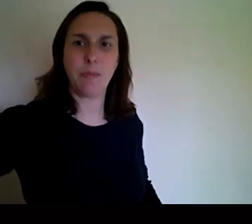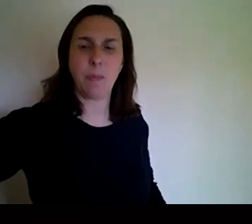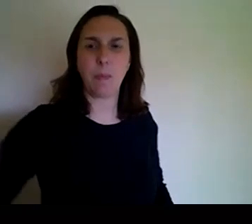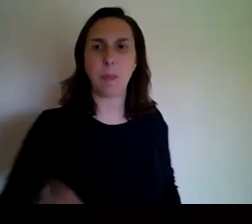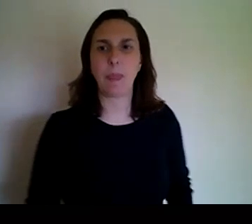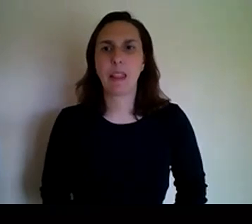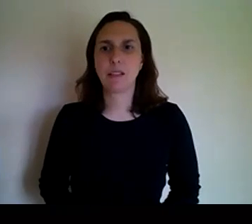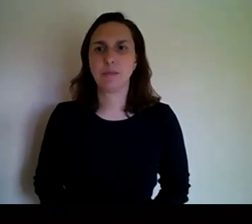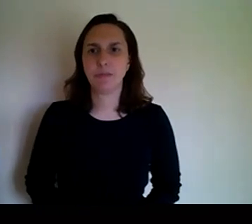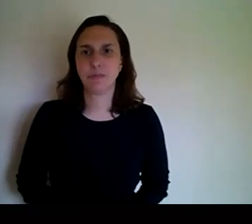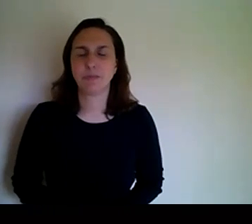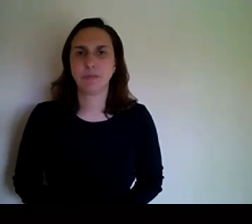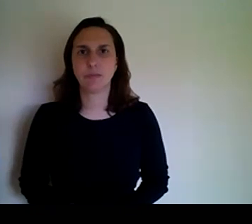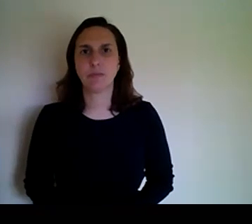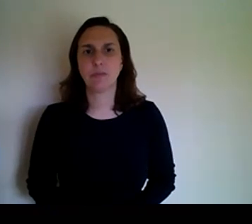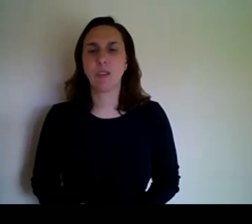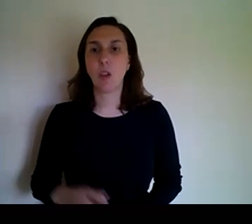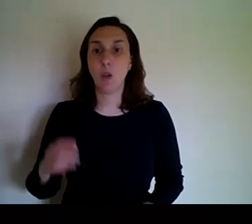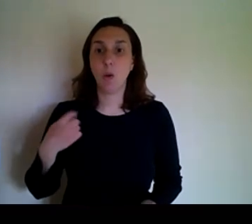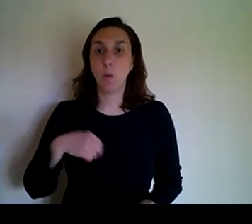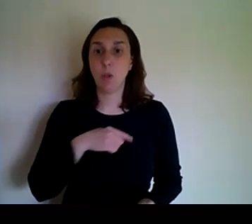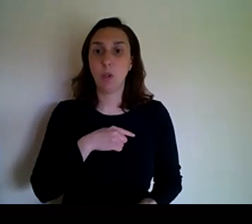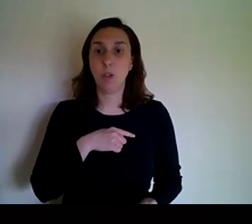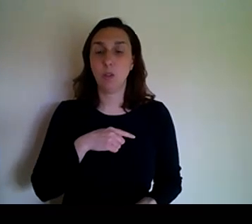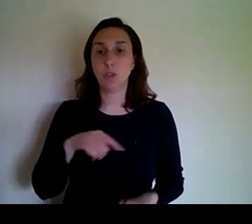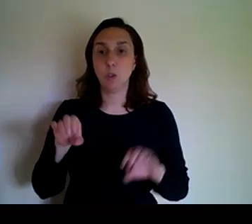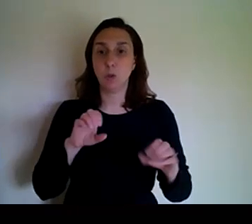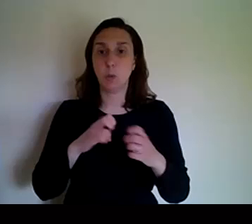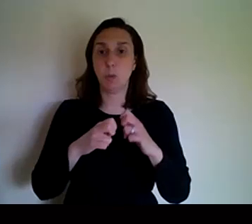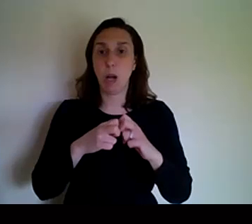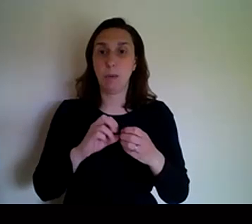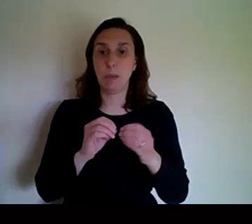we'll look at number 23, which